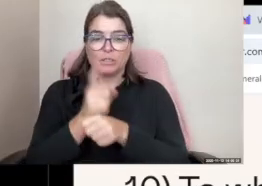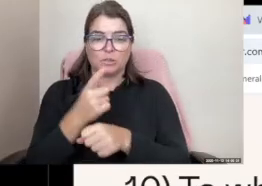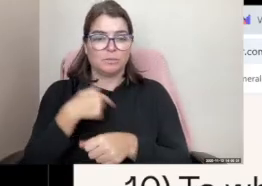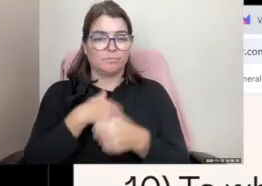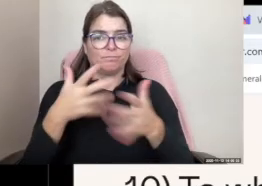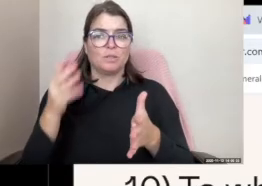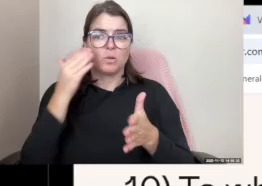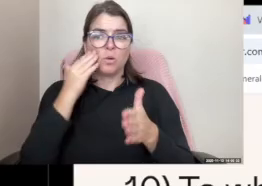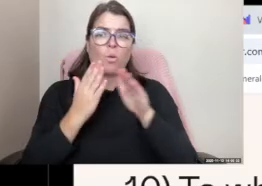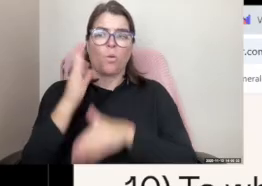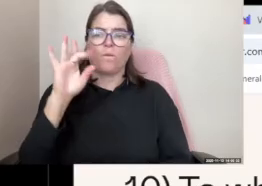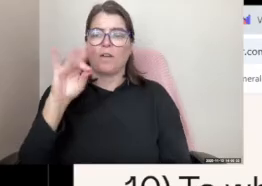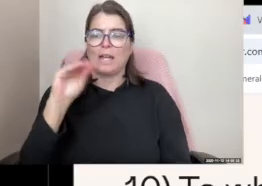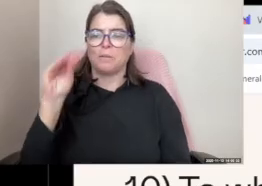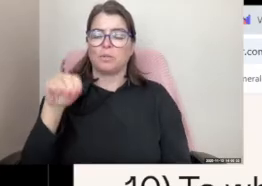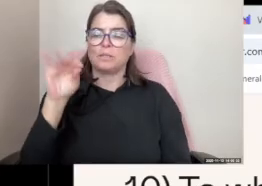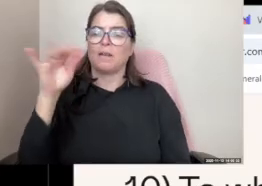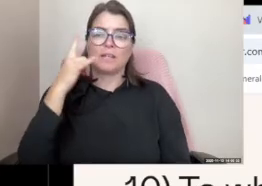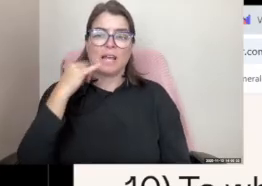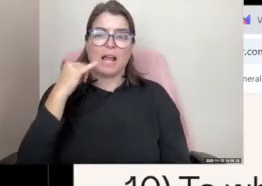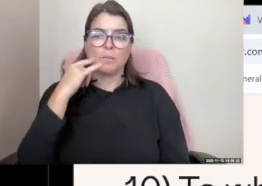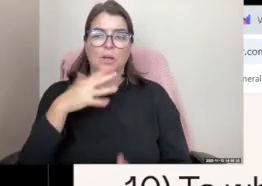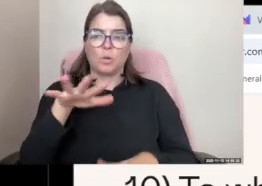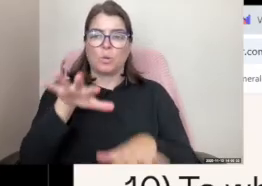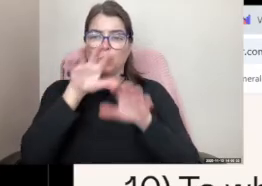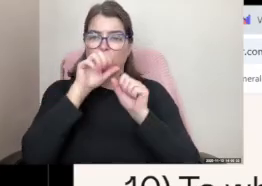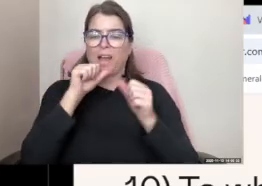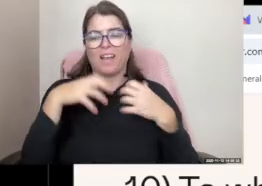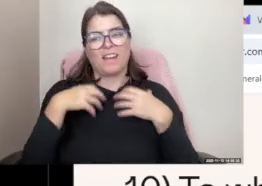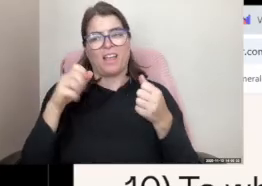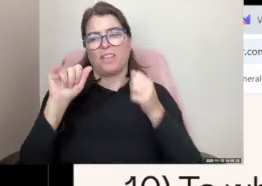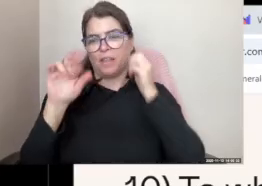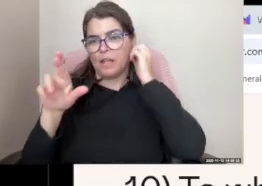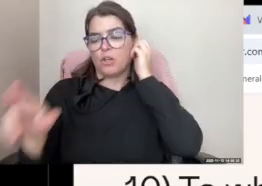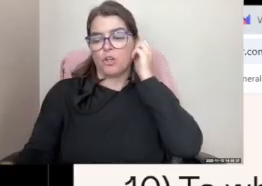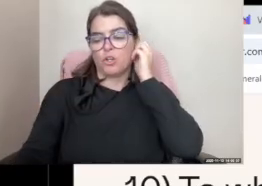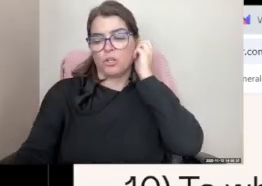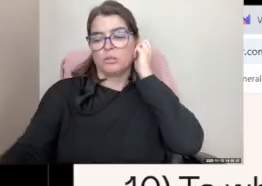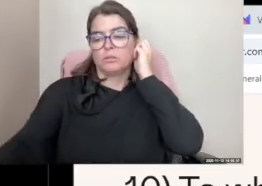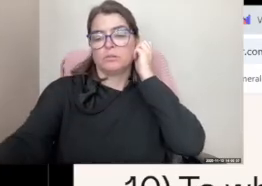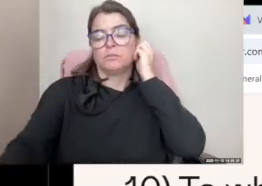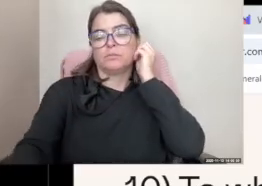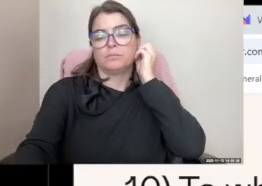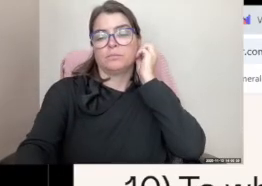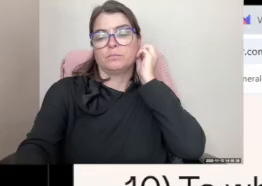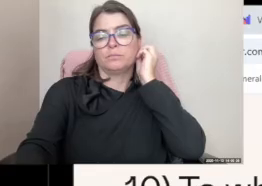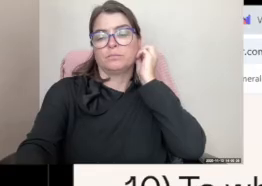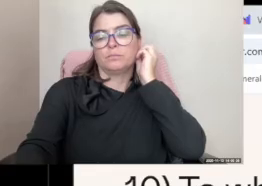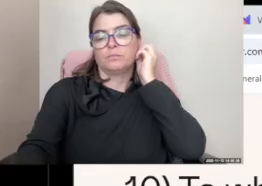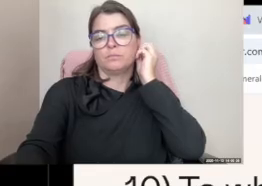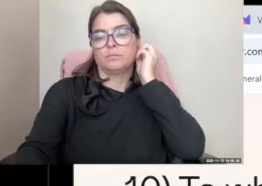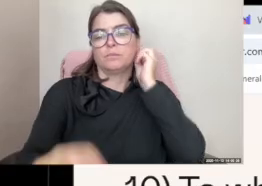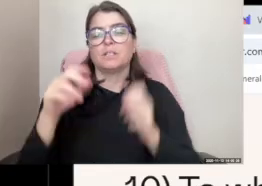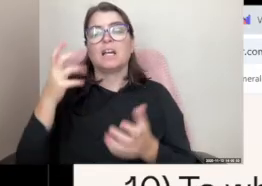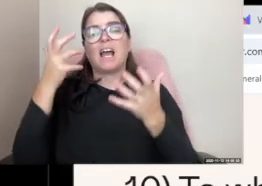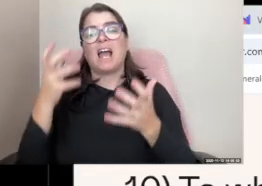as with the American Lung Association, we have our state of the air report, which comes out every year. We